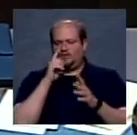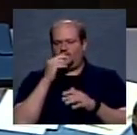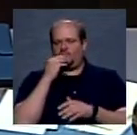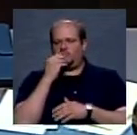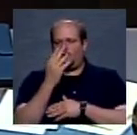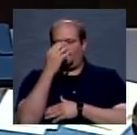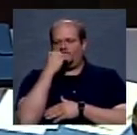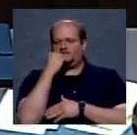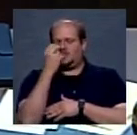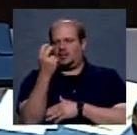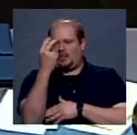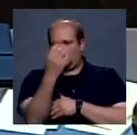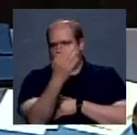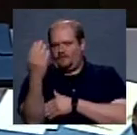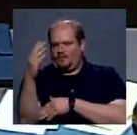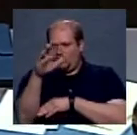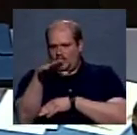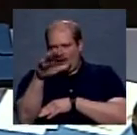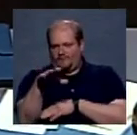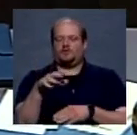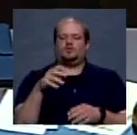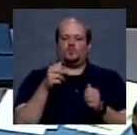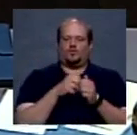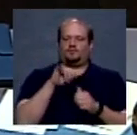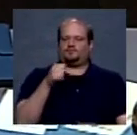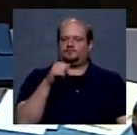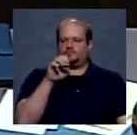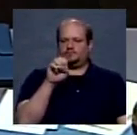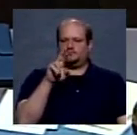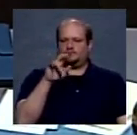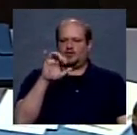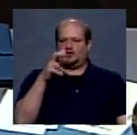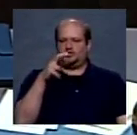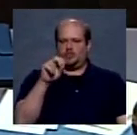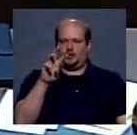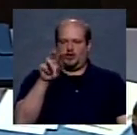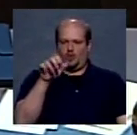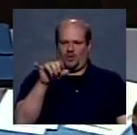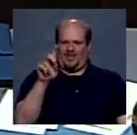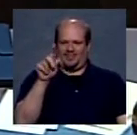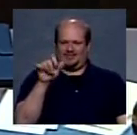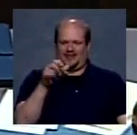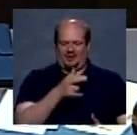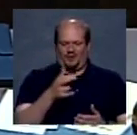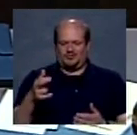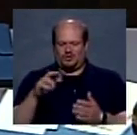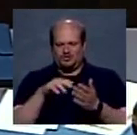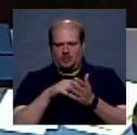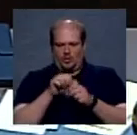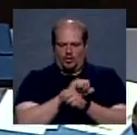and lunch every morning and afternoon at Jericho Way, the Day Resource Center. And they're working with the